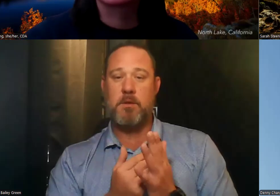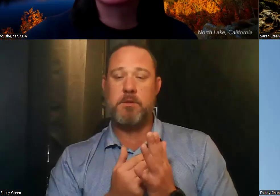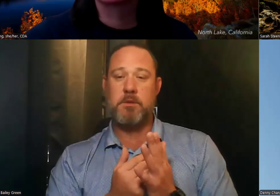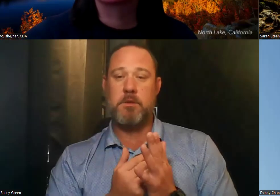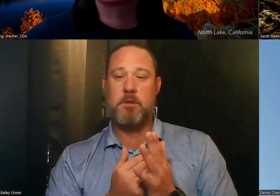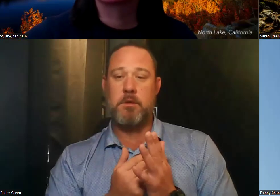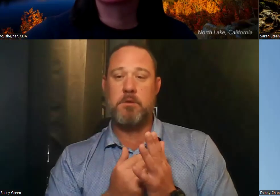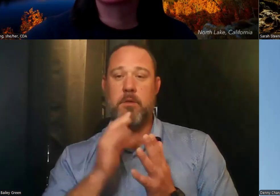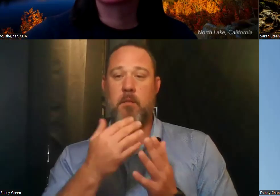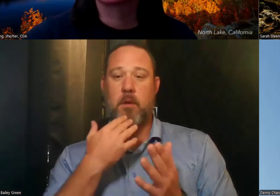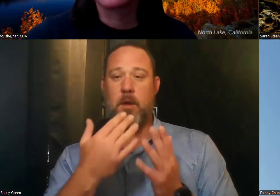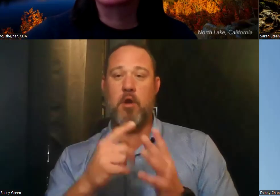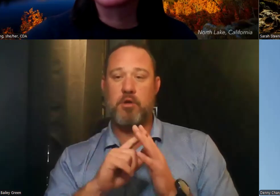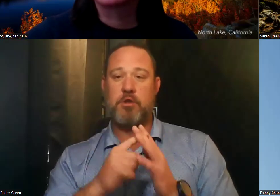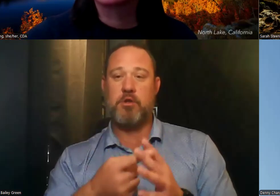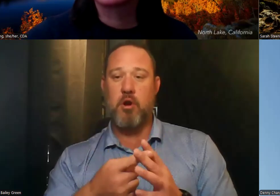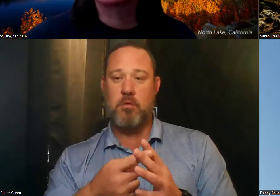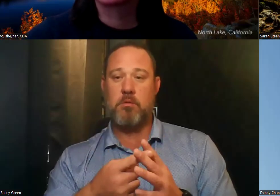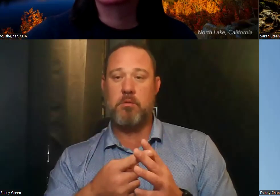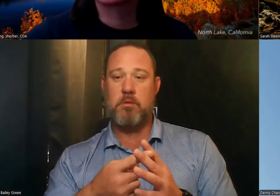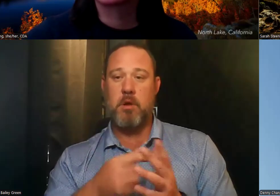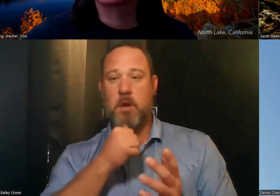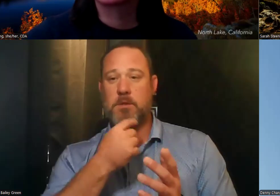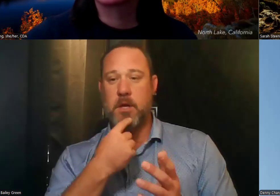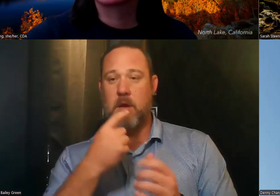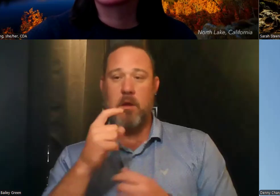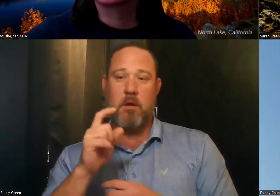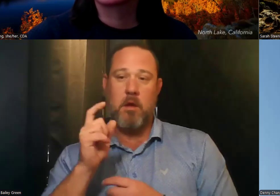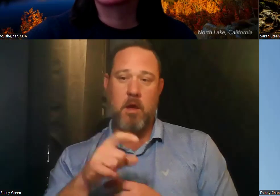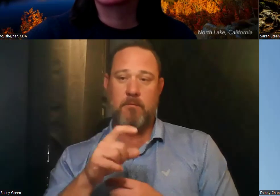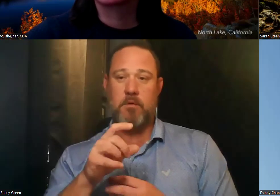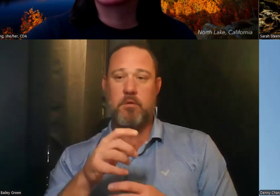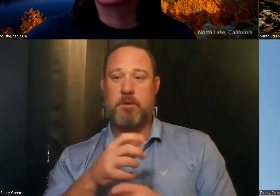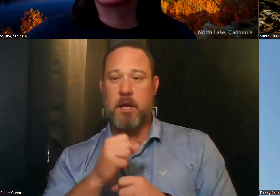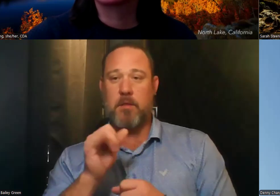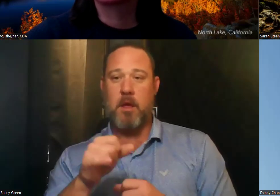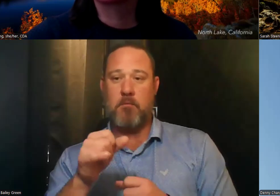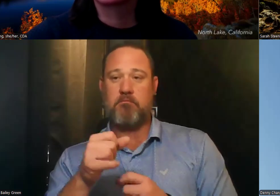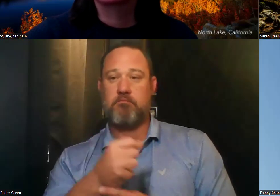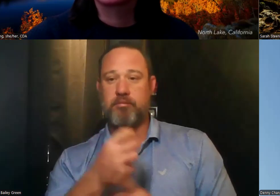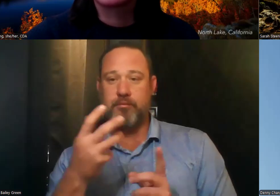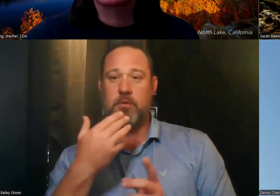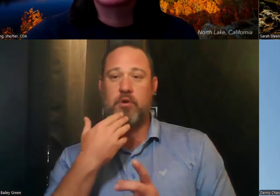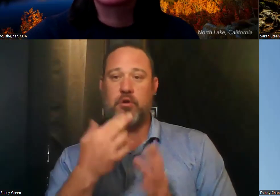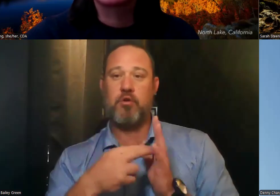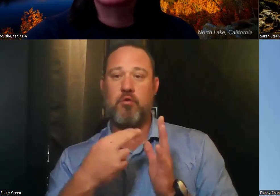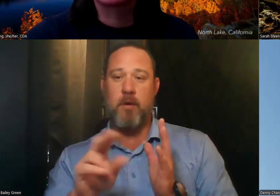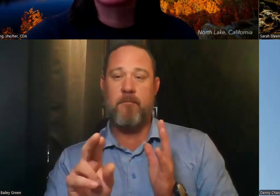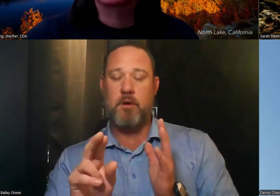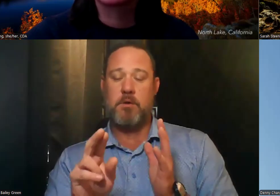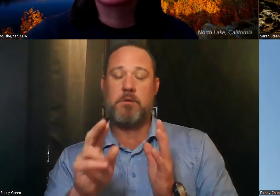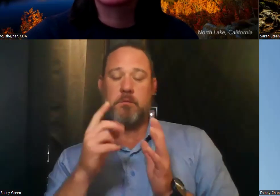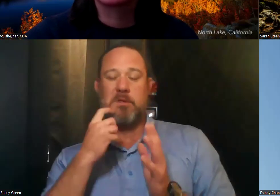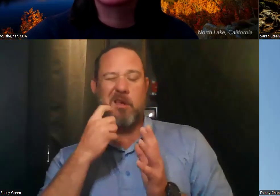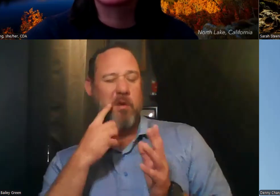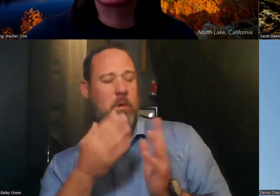that might be a good starting place. I'm not saying that we have to like take that wholesale, but just good to reference that, because I thought we went